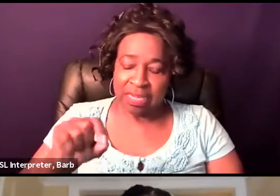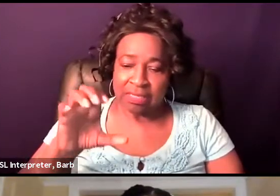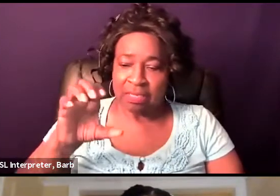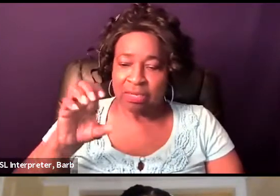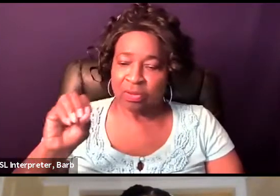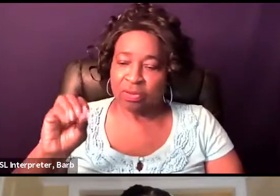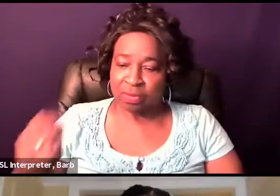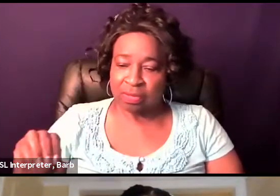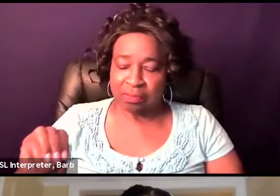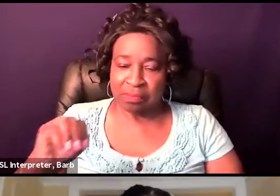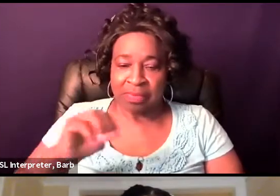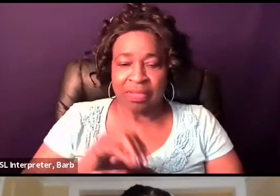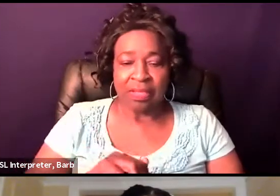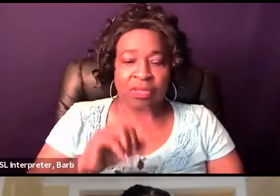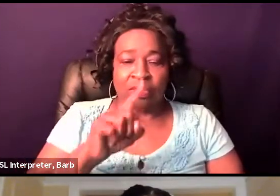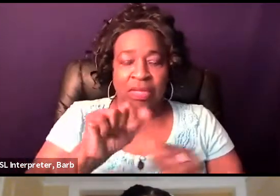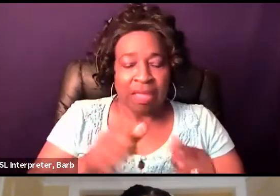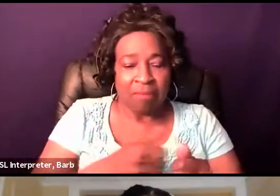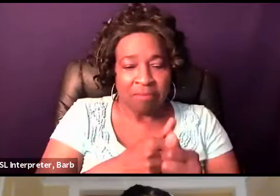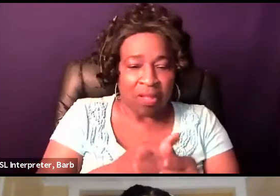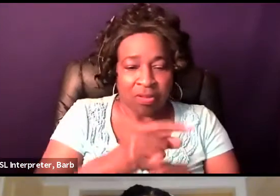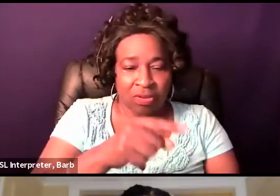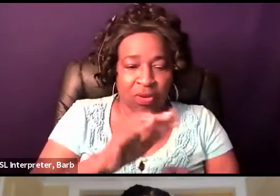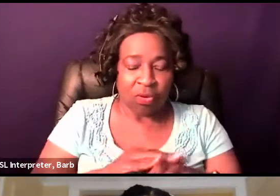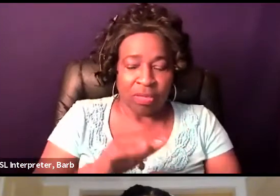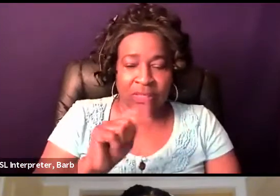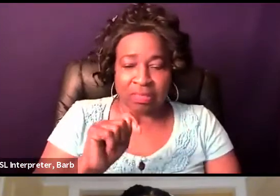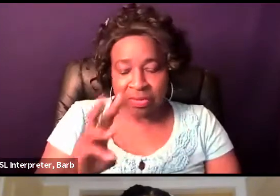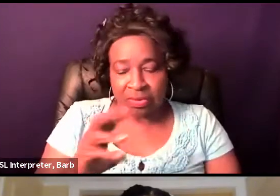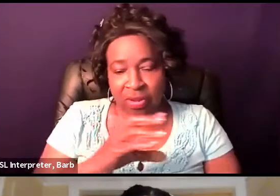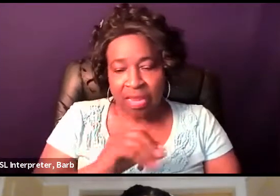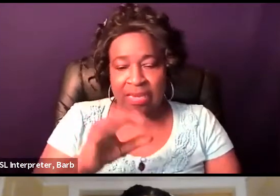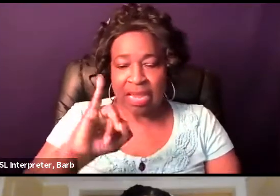Benjamin. You can also follow her on Twitter and Instagram at